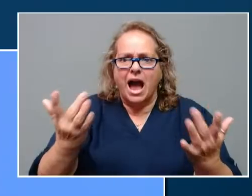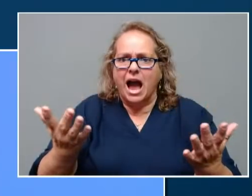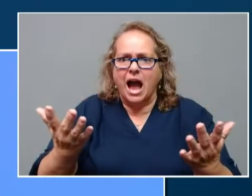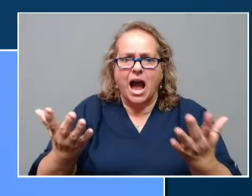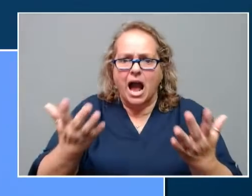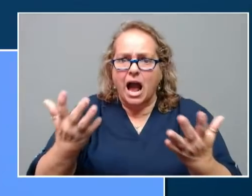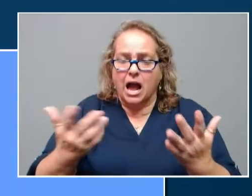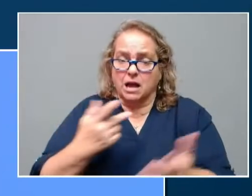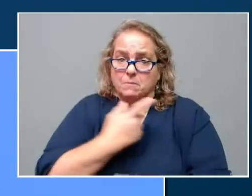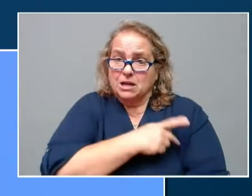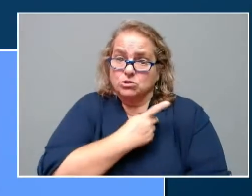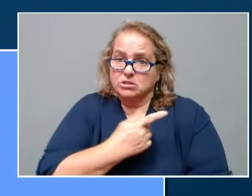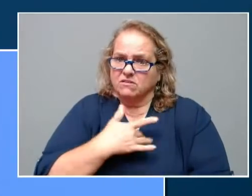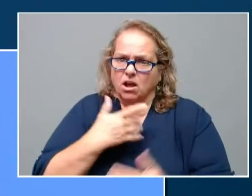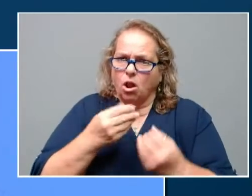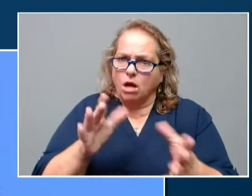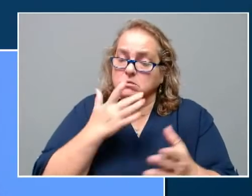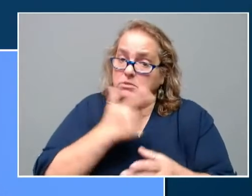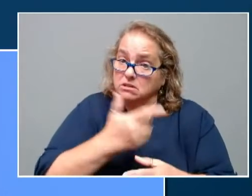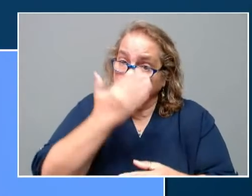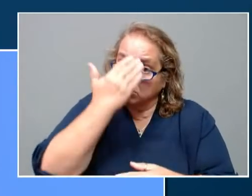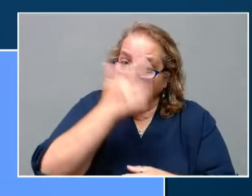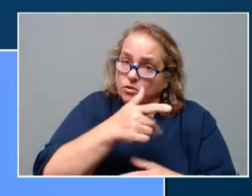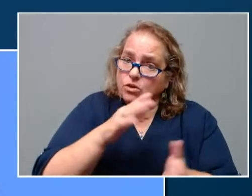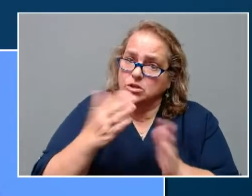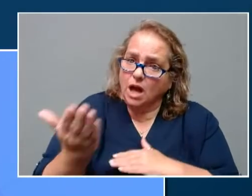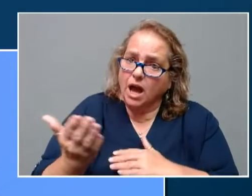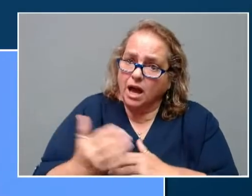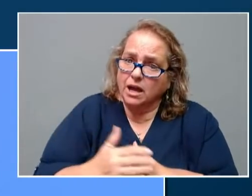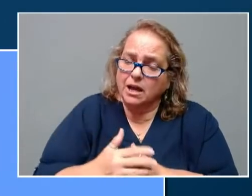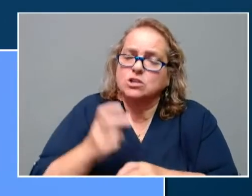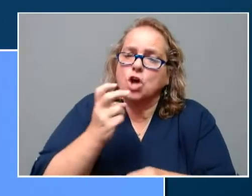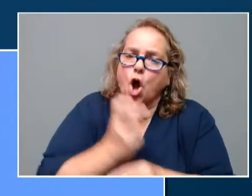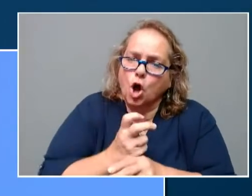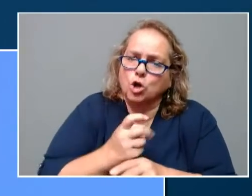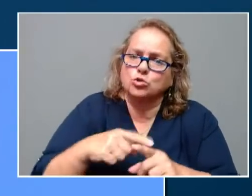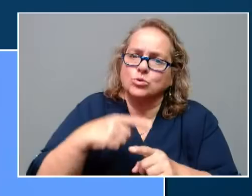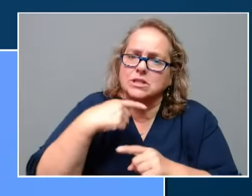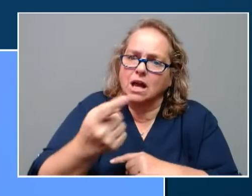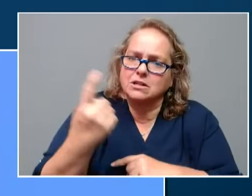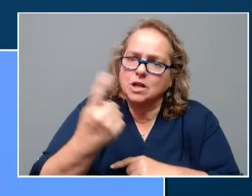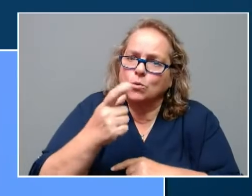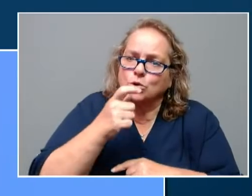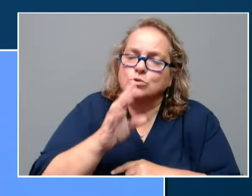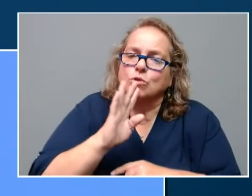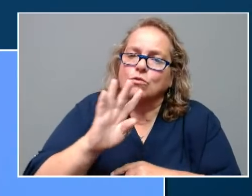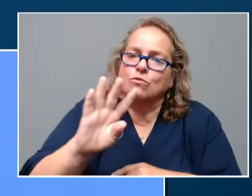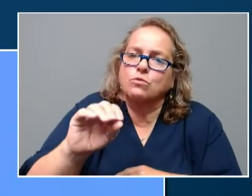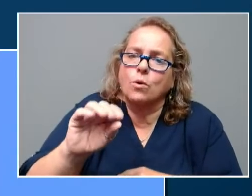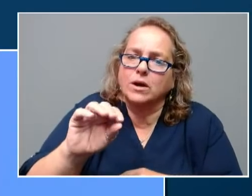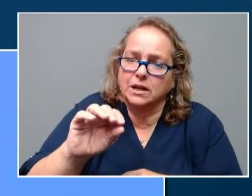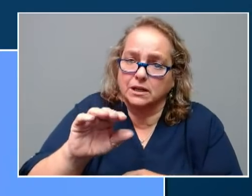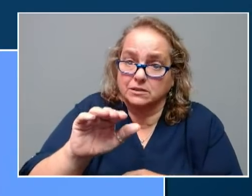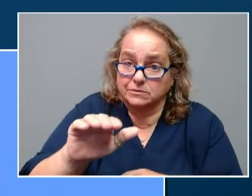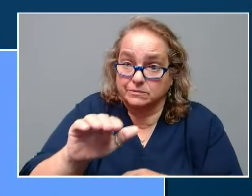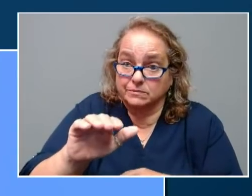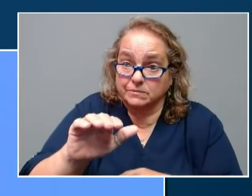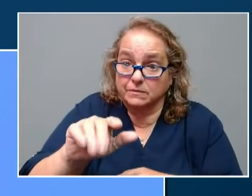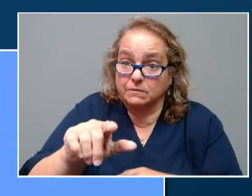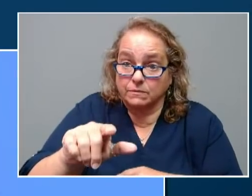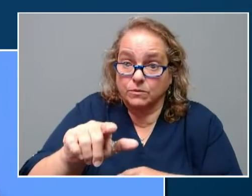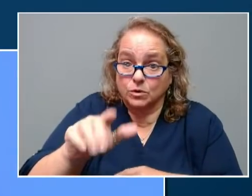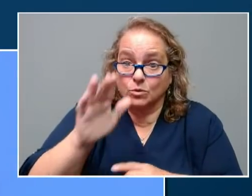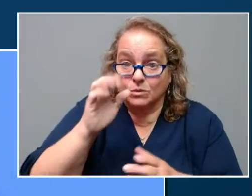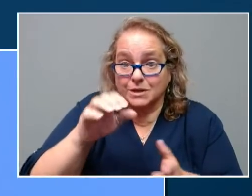because they know they're dying. It's hard to tell someone who's 40 years old that they're going to be dead within